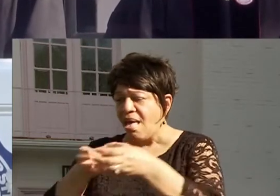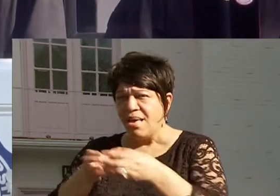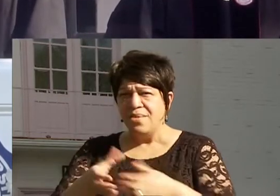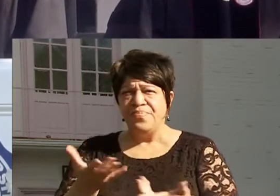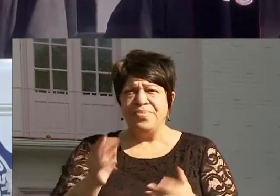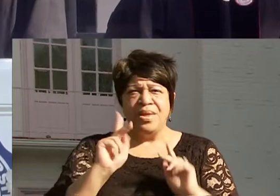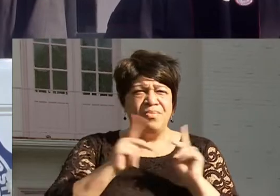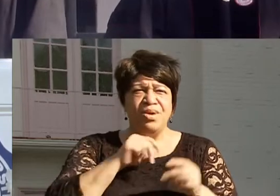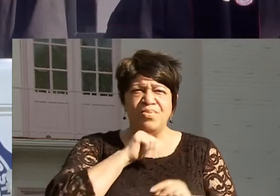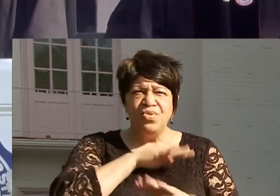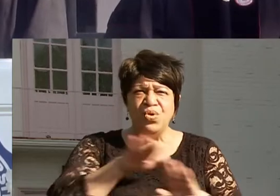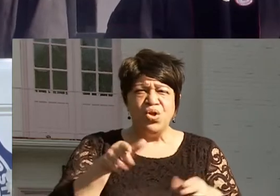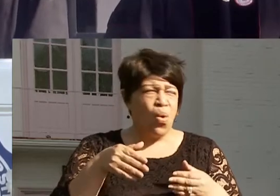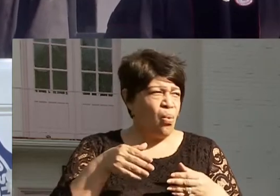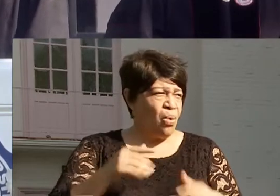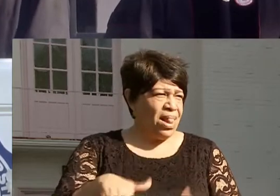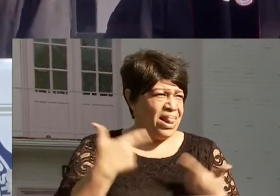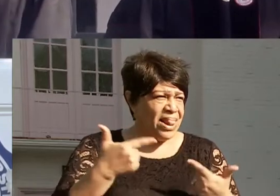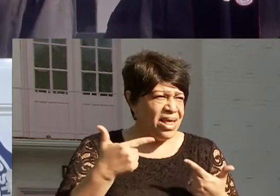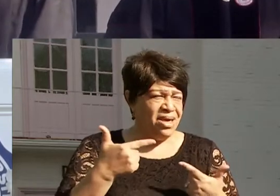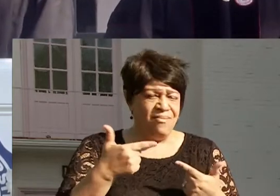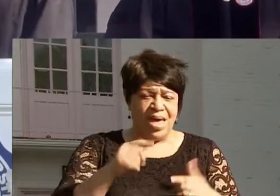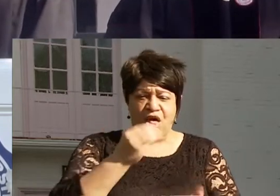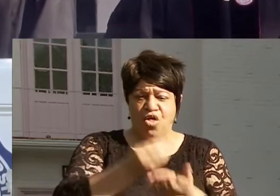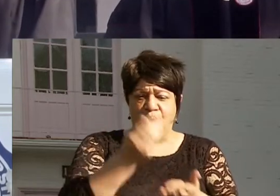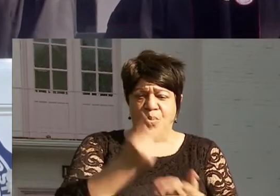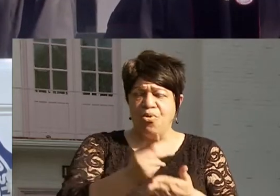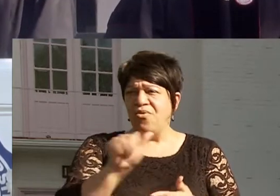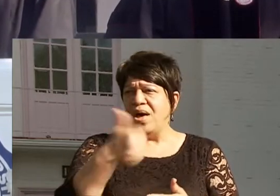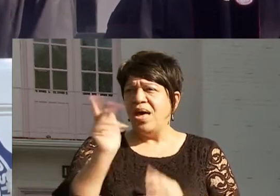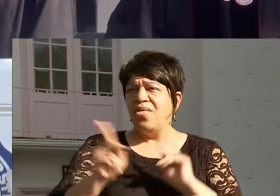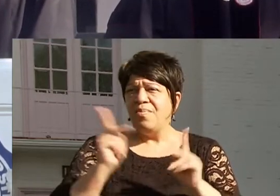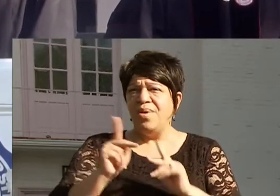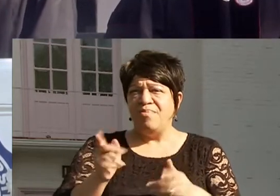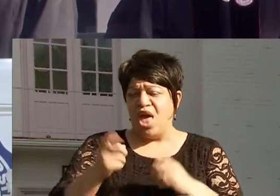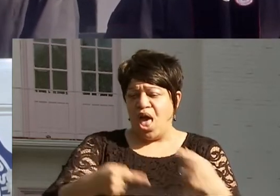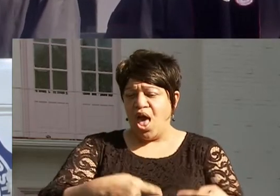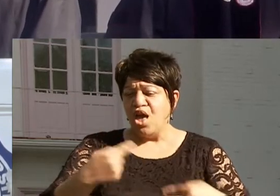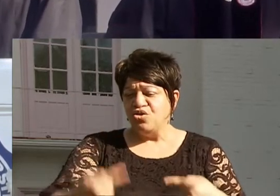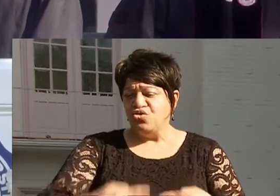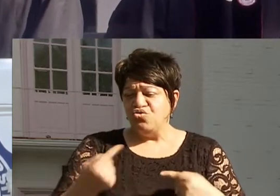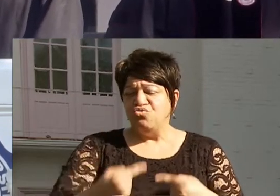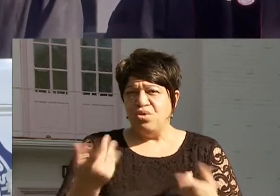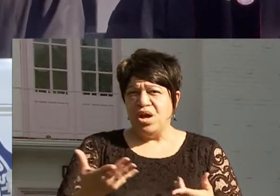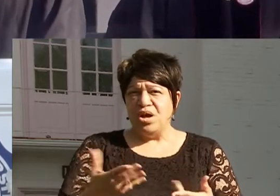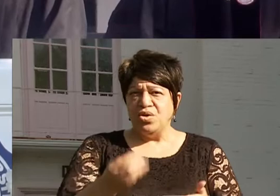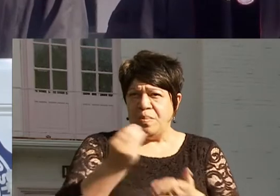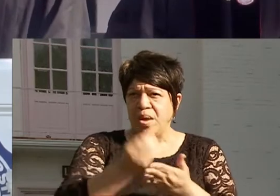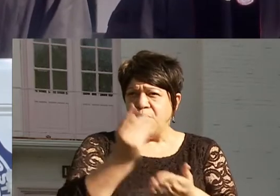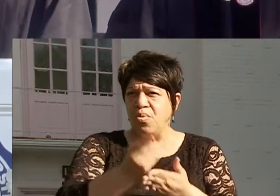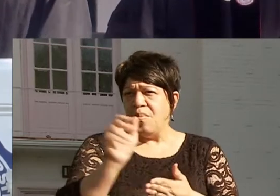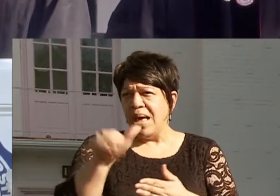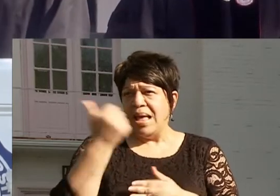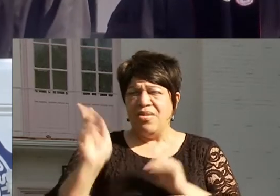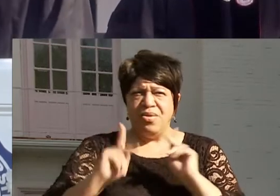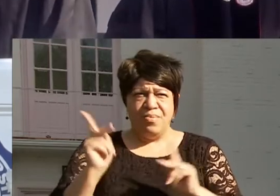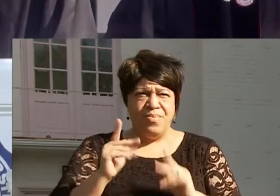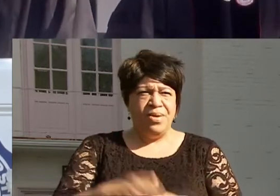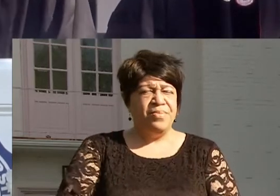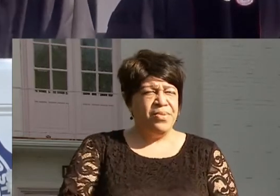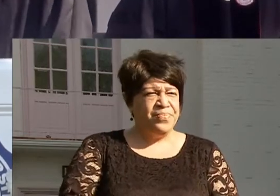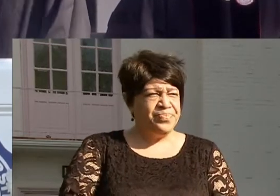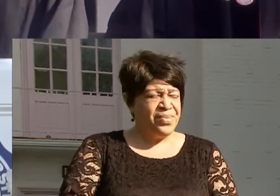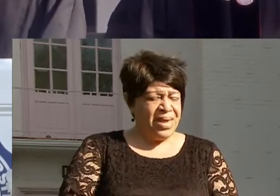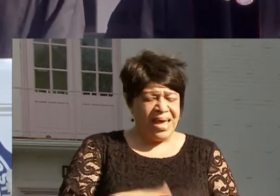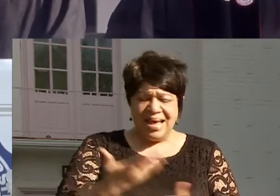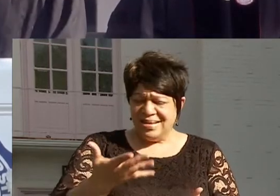don't live for the viral approval of others and don't struggle to fit in. I am always amused when someone says that their spouse